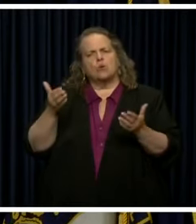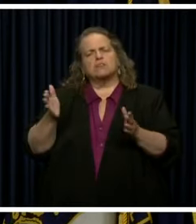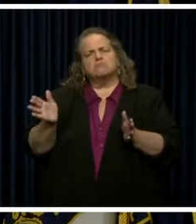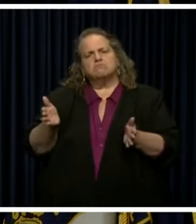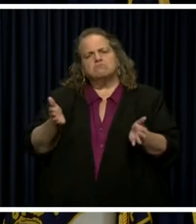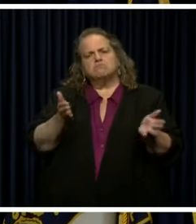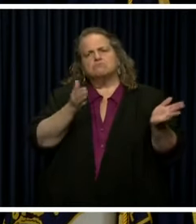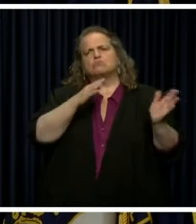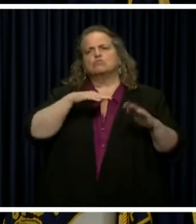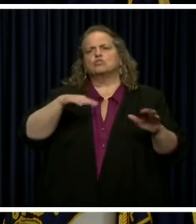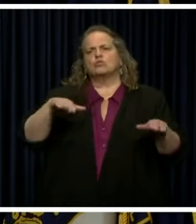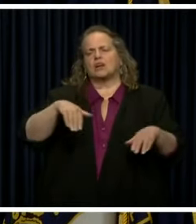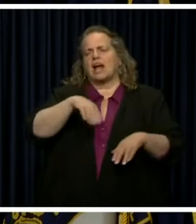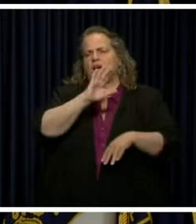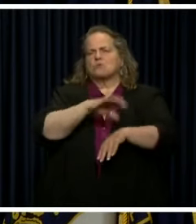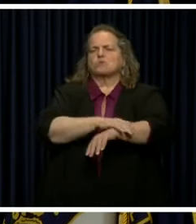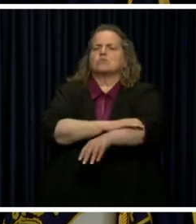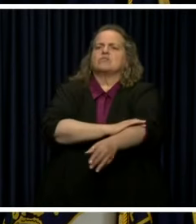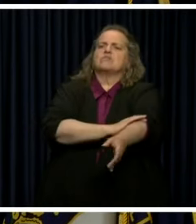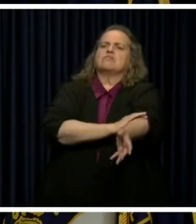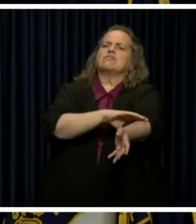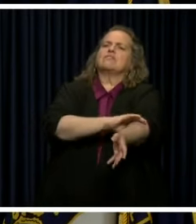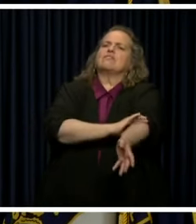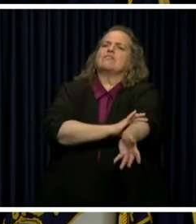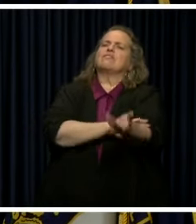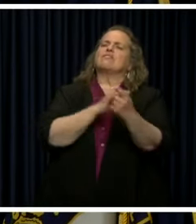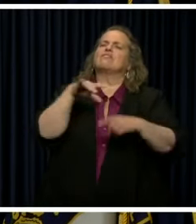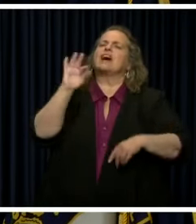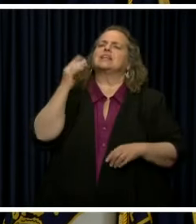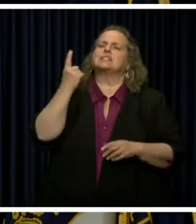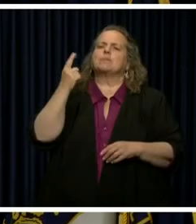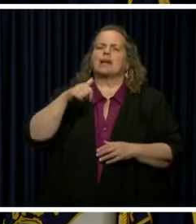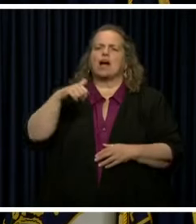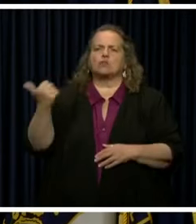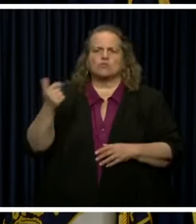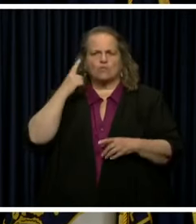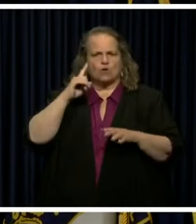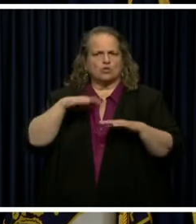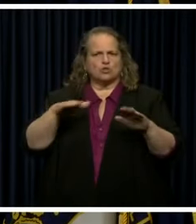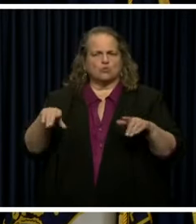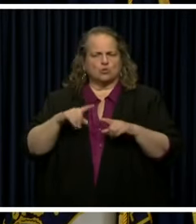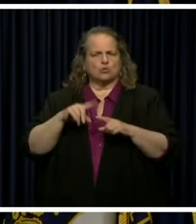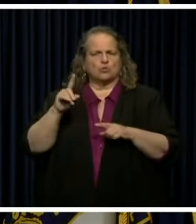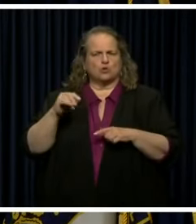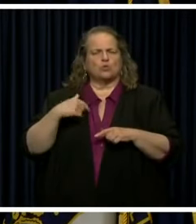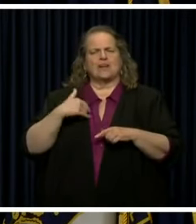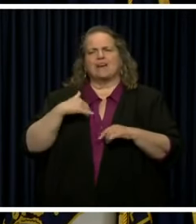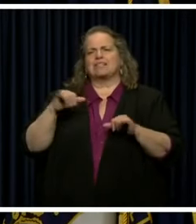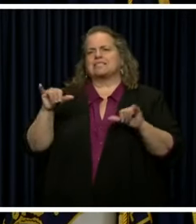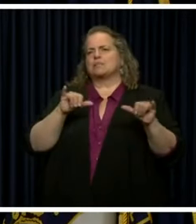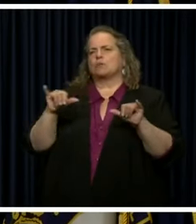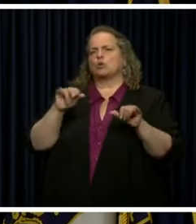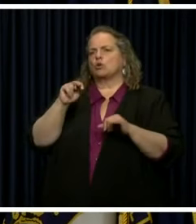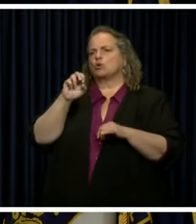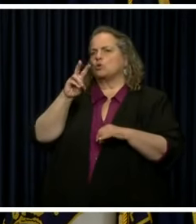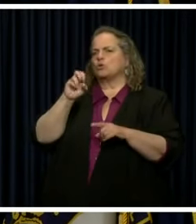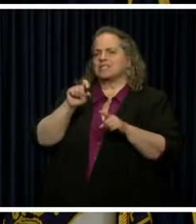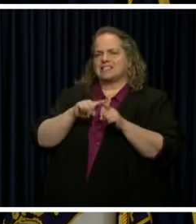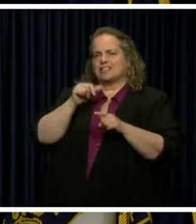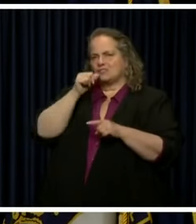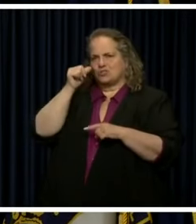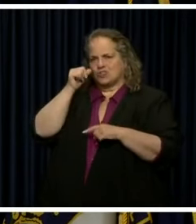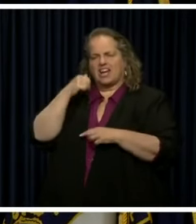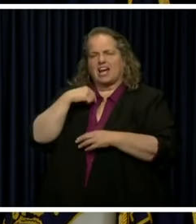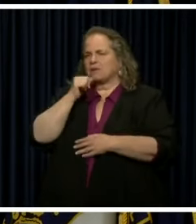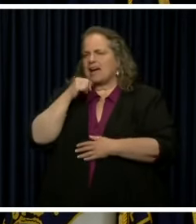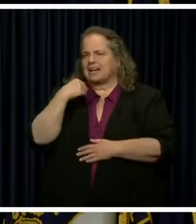to find something else for them to do. We have just some similar news as yesterday, and I didn't give you the heads up, so we'll